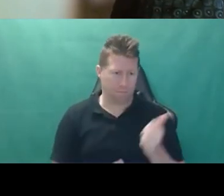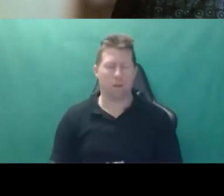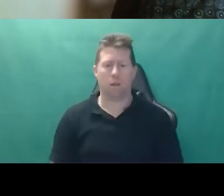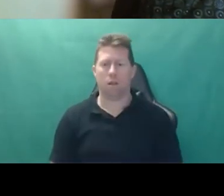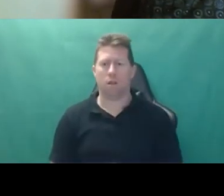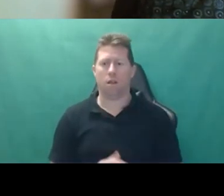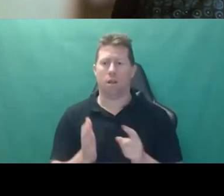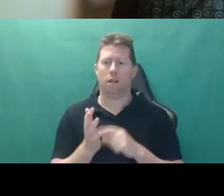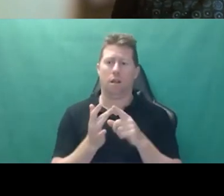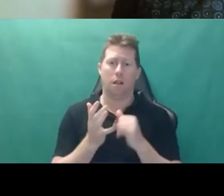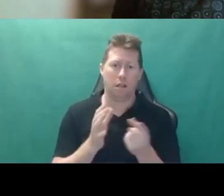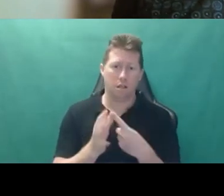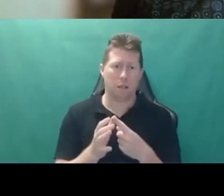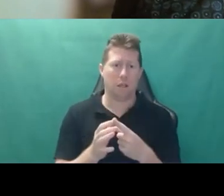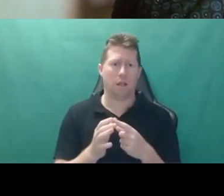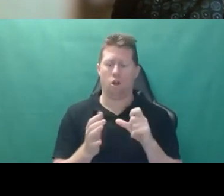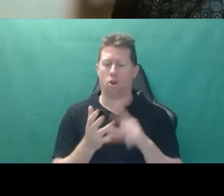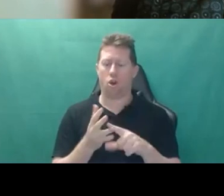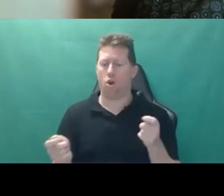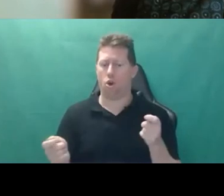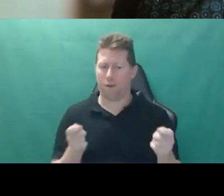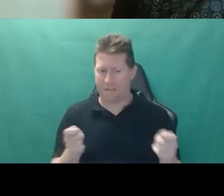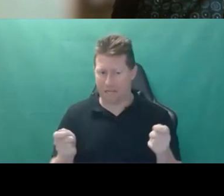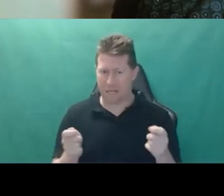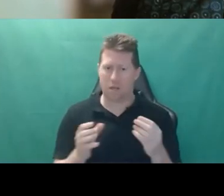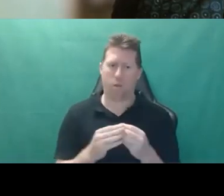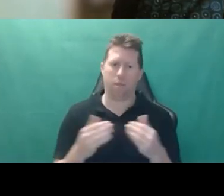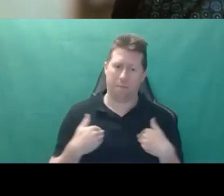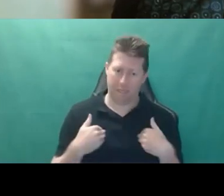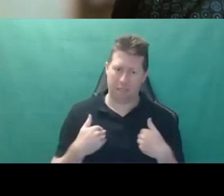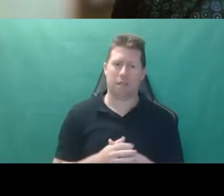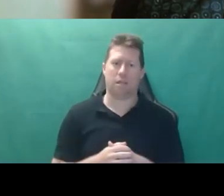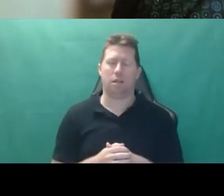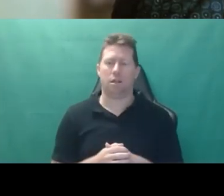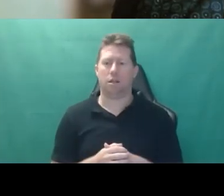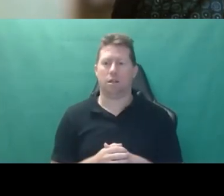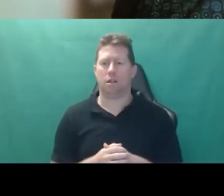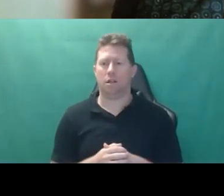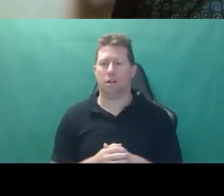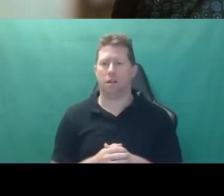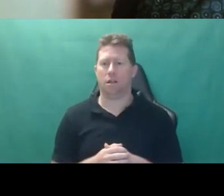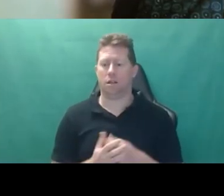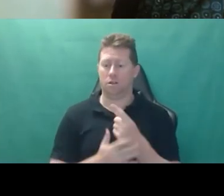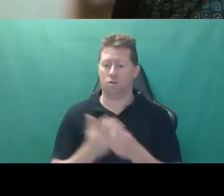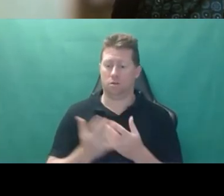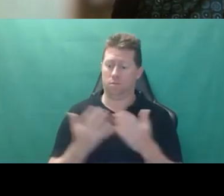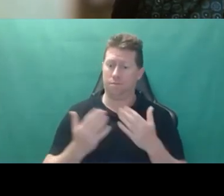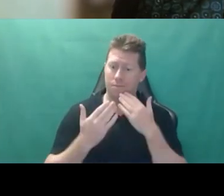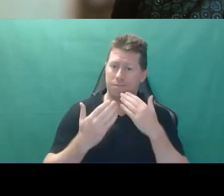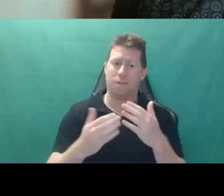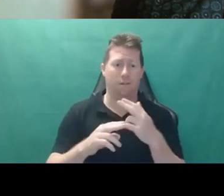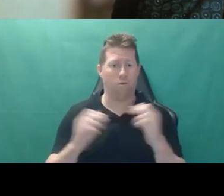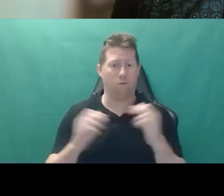Mogensen, um, as co-convener of this group with myself, um, just, uh, yeah, just like to thank you all for coming